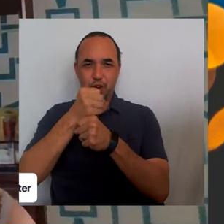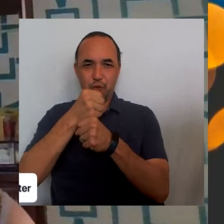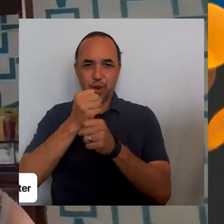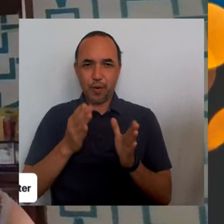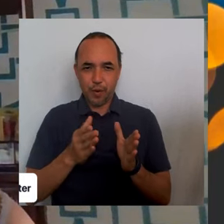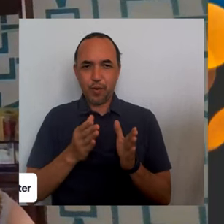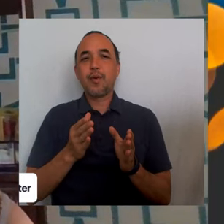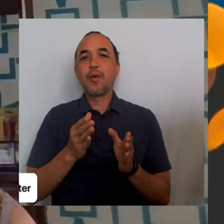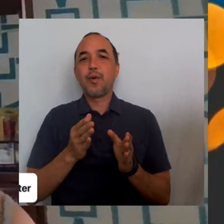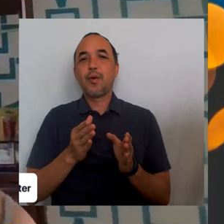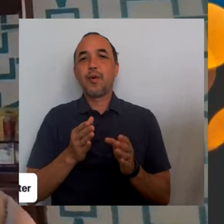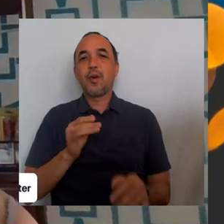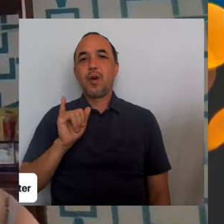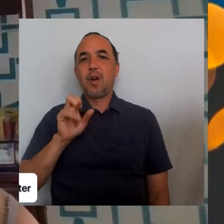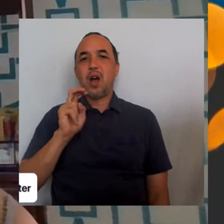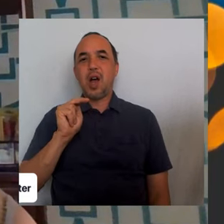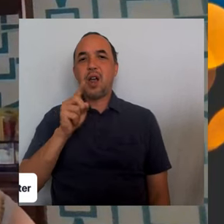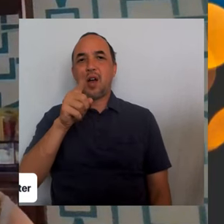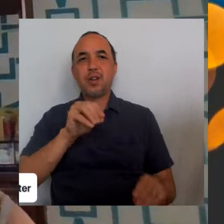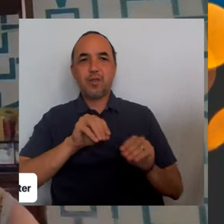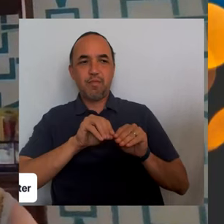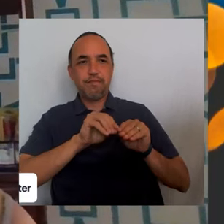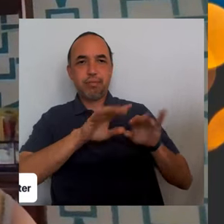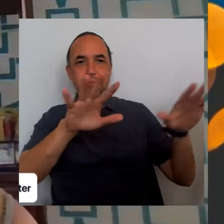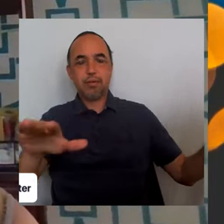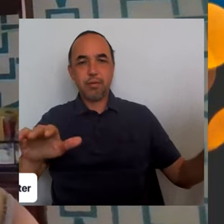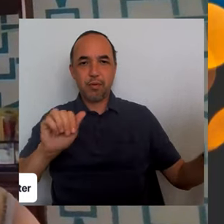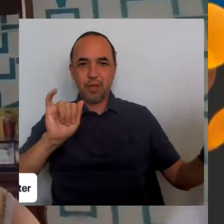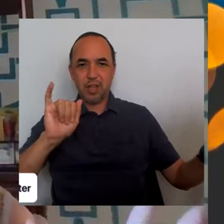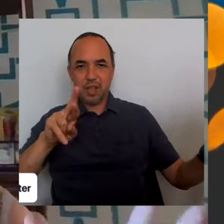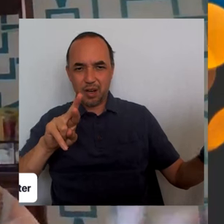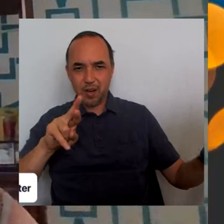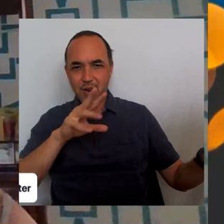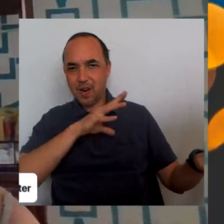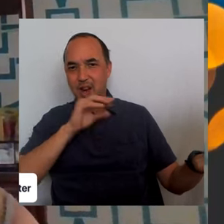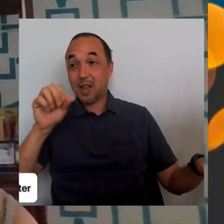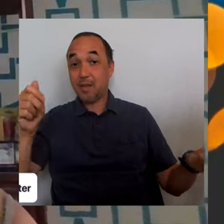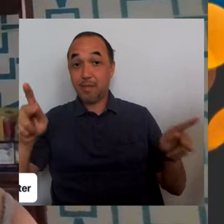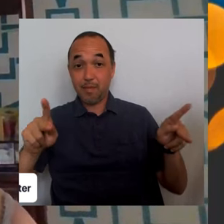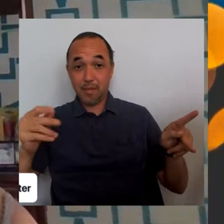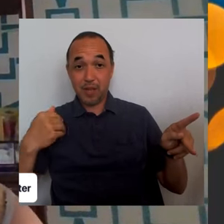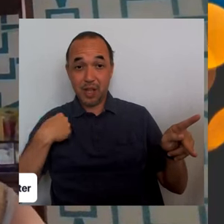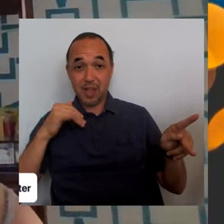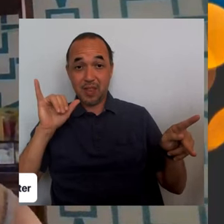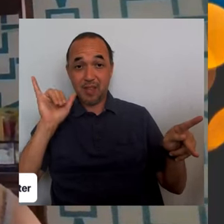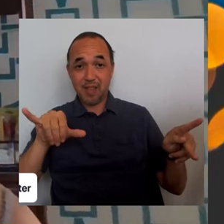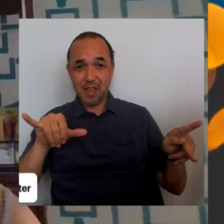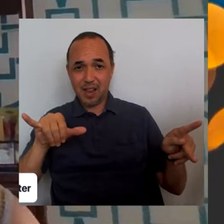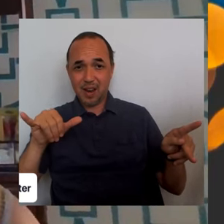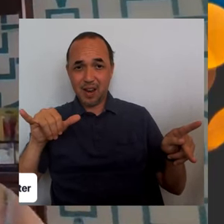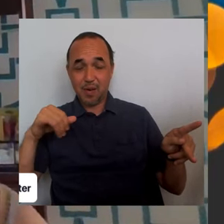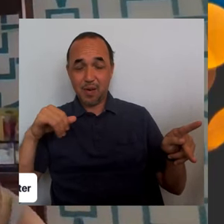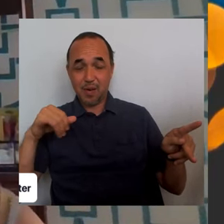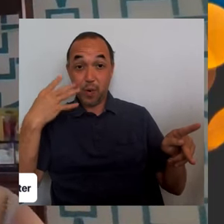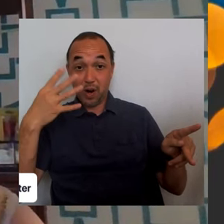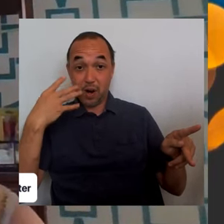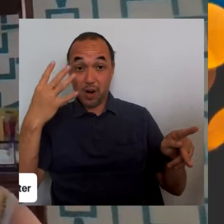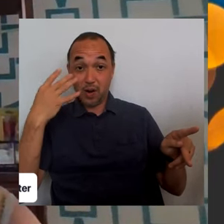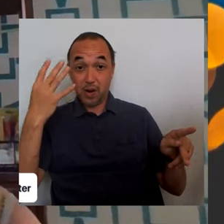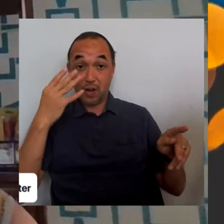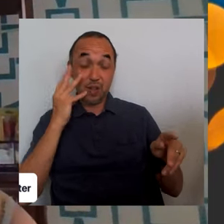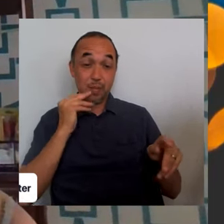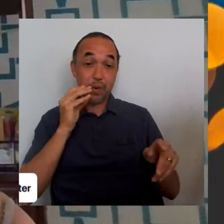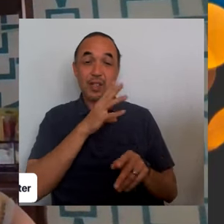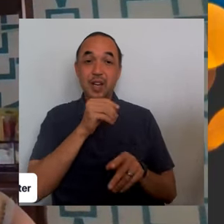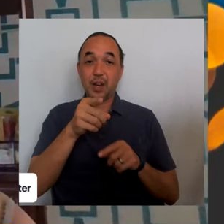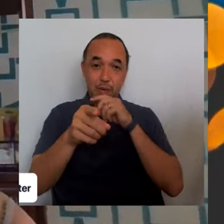into the air and you like Dustin and them all had this really crazy experience. And then you guys with the ground penetrating